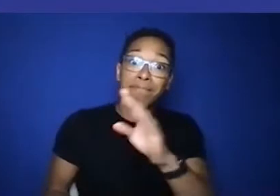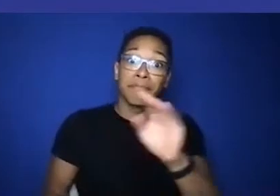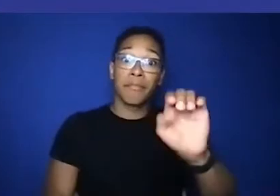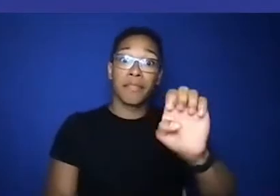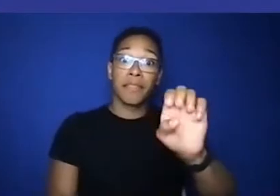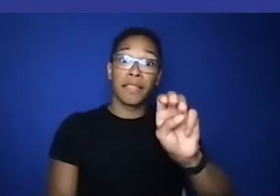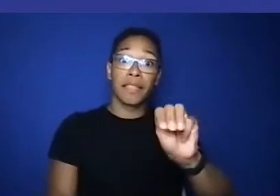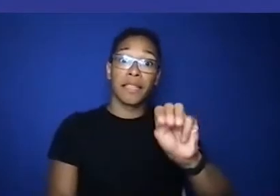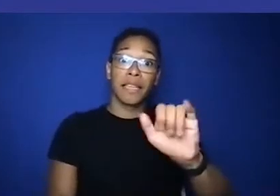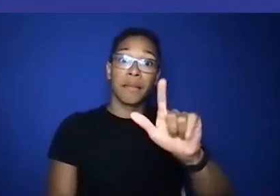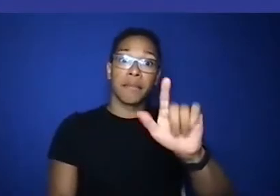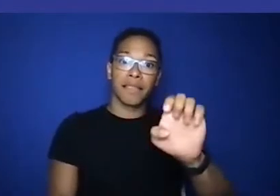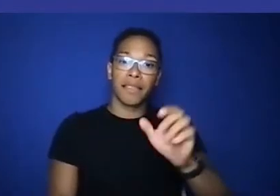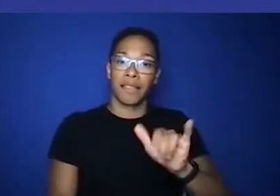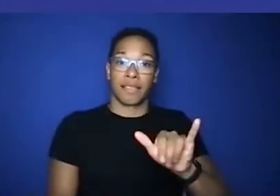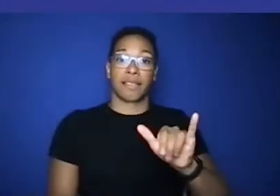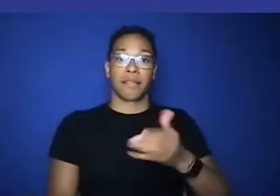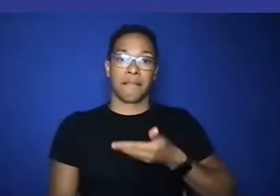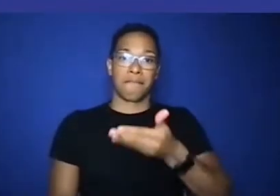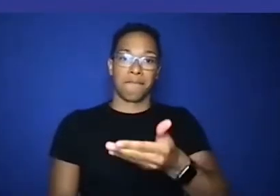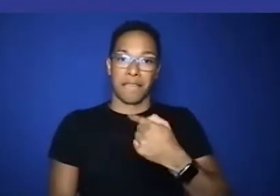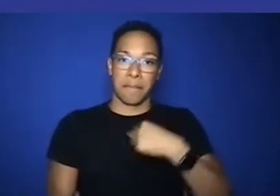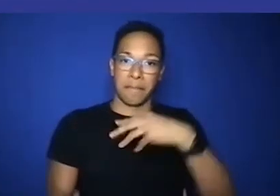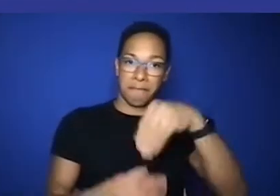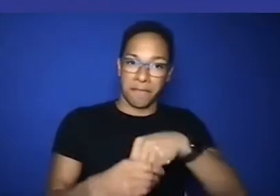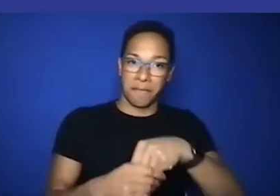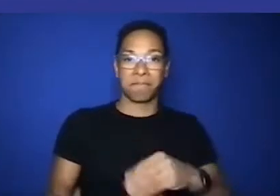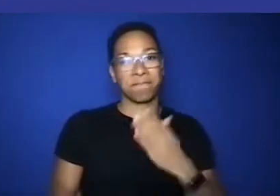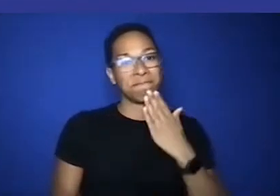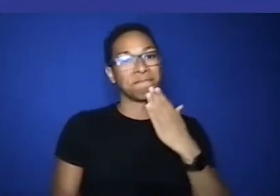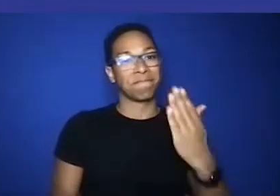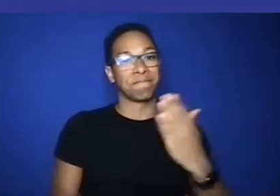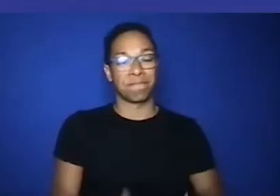and also to Colette and Jane. Thank you.